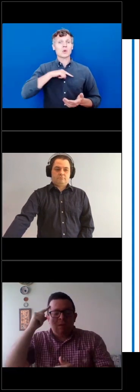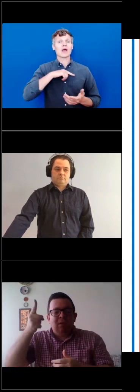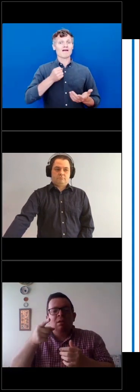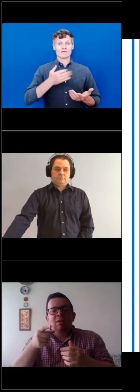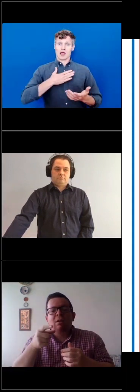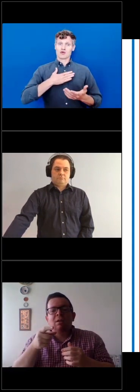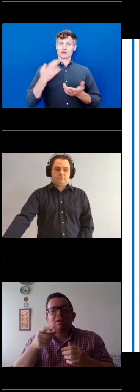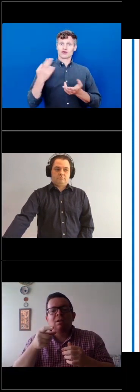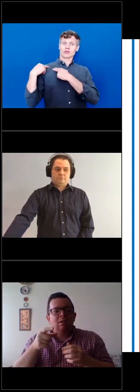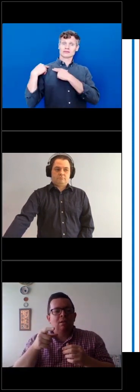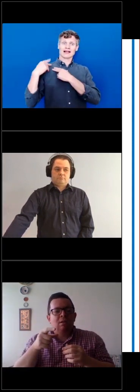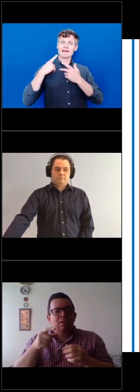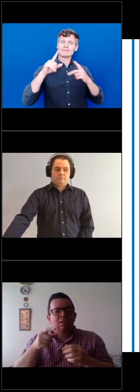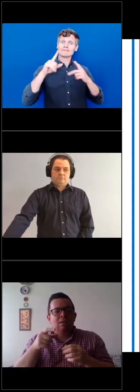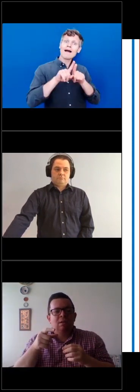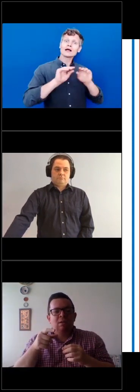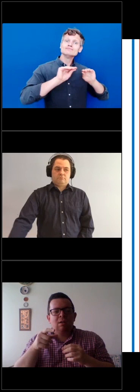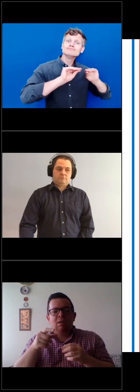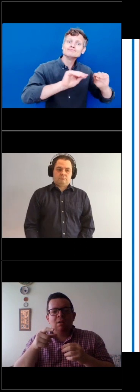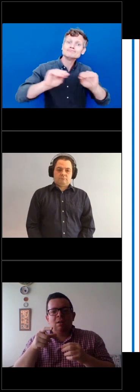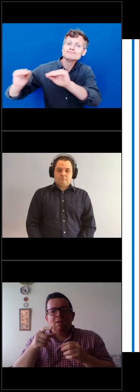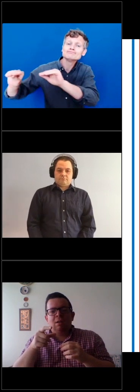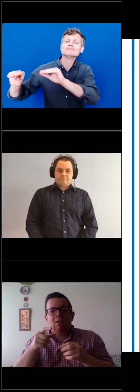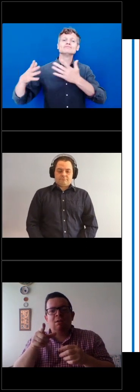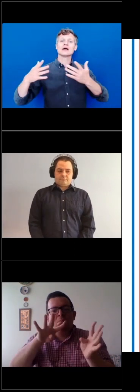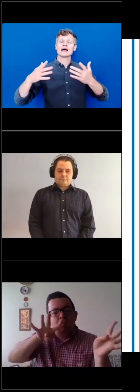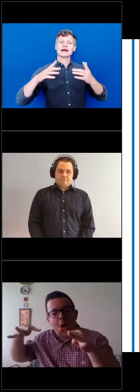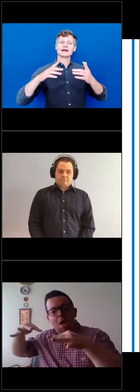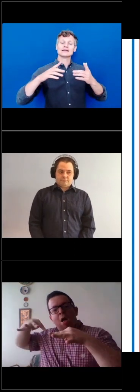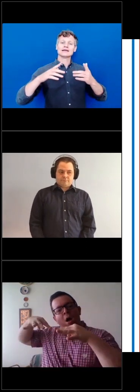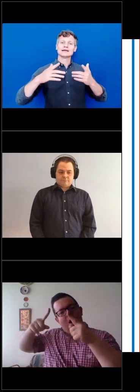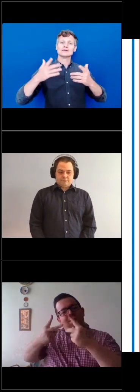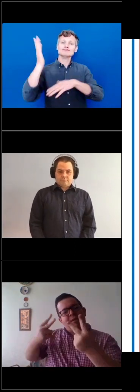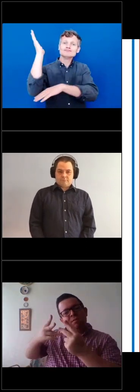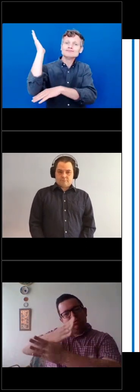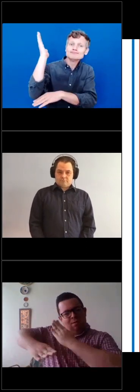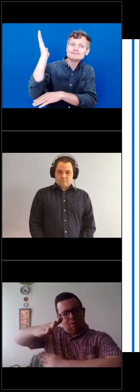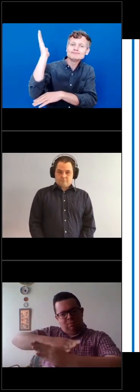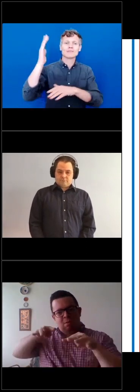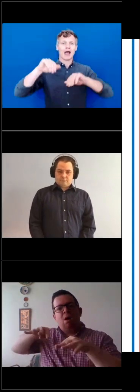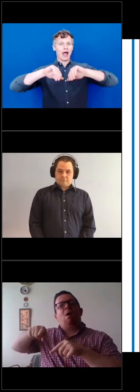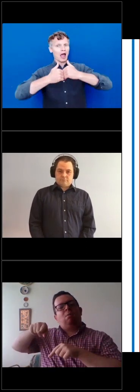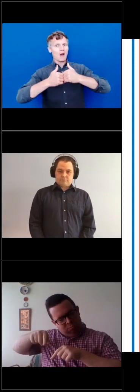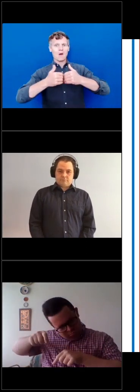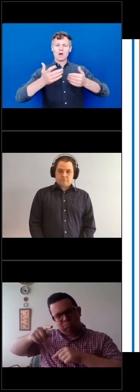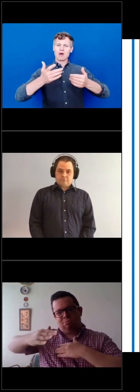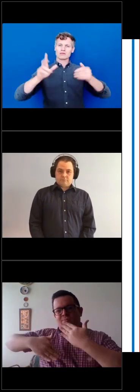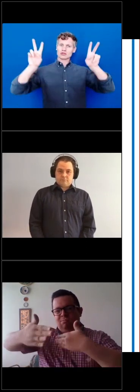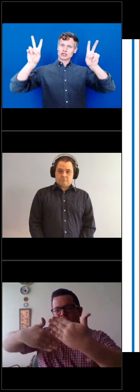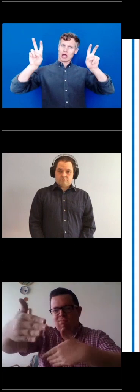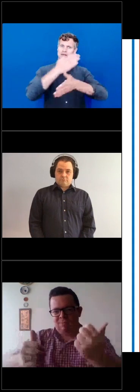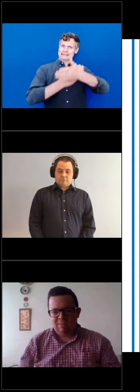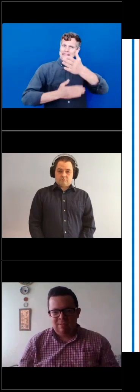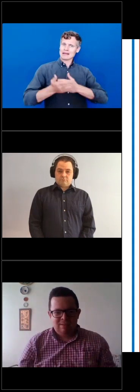to make the elaboration and presentation of assessments of evaluation on barriers faced by people with disabilities. So the